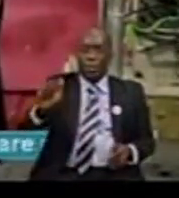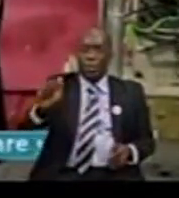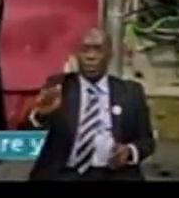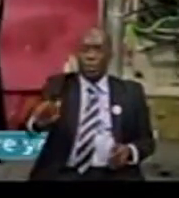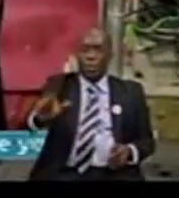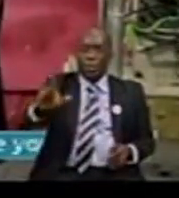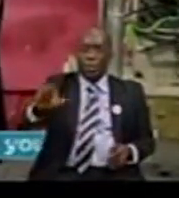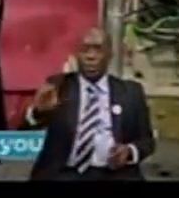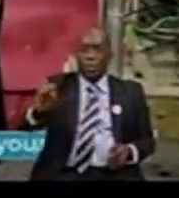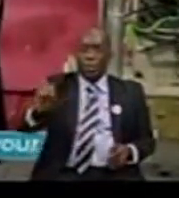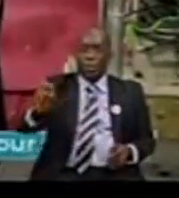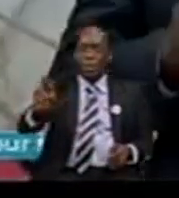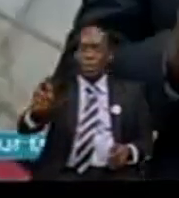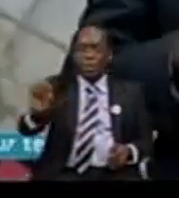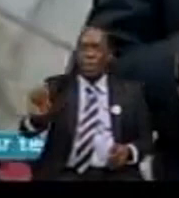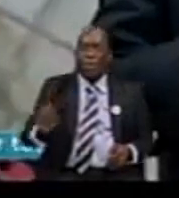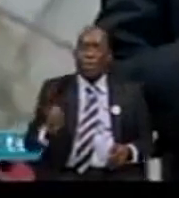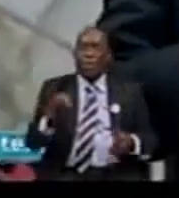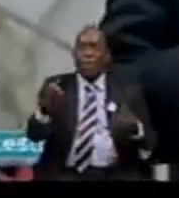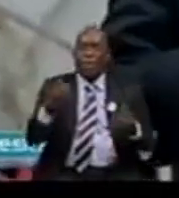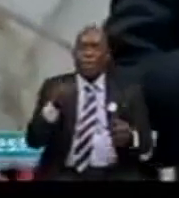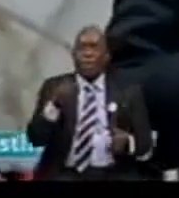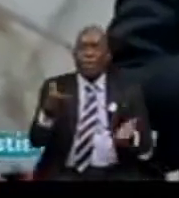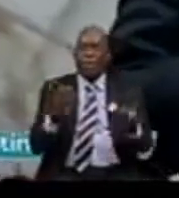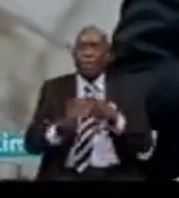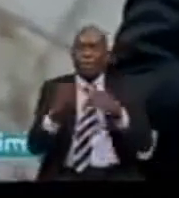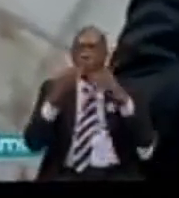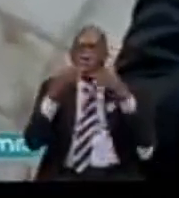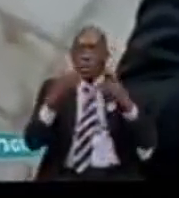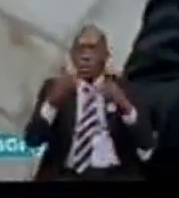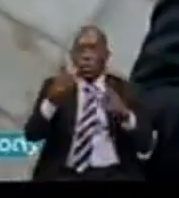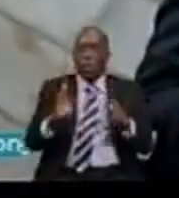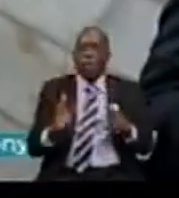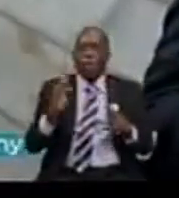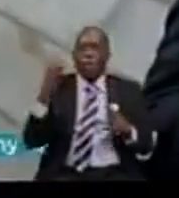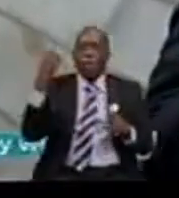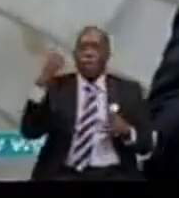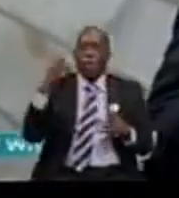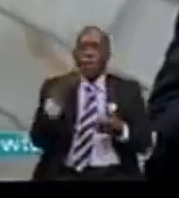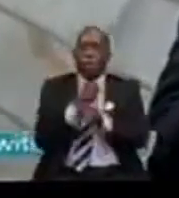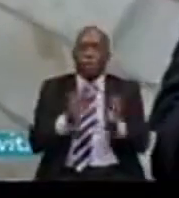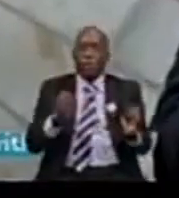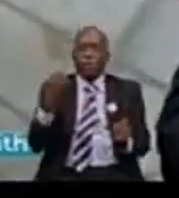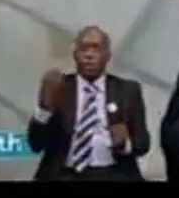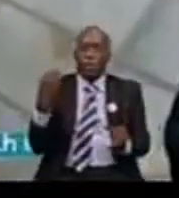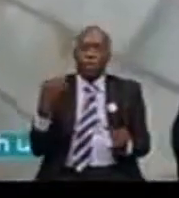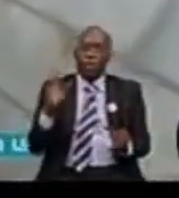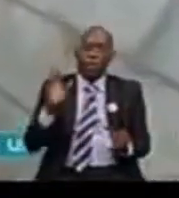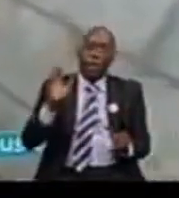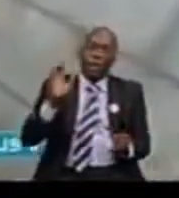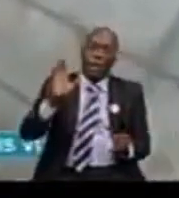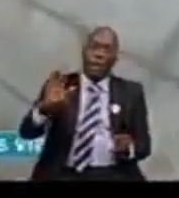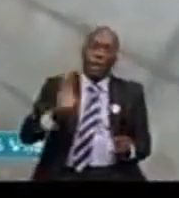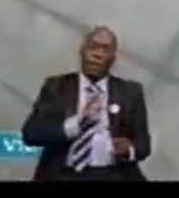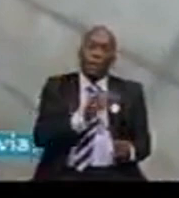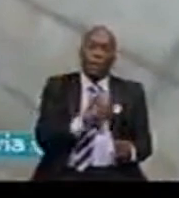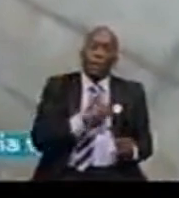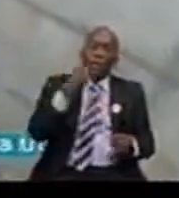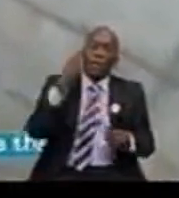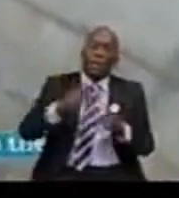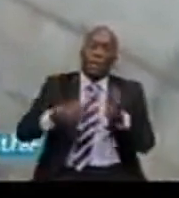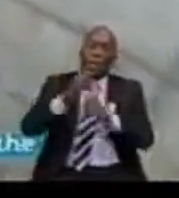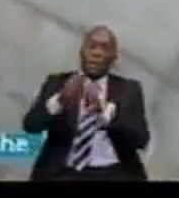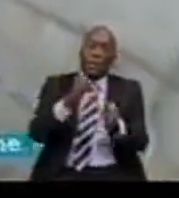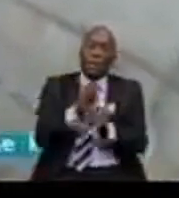want to thank God for the salvation of my soul, and my testimony is to the glory of God. Last year 2022,